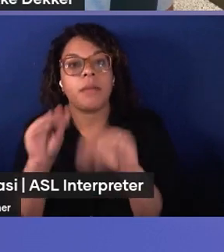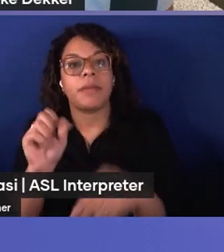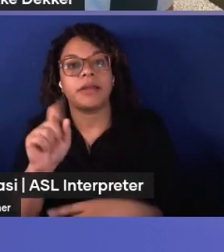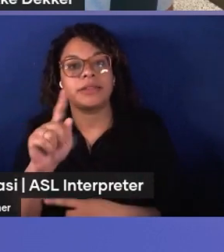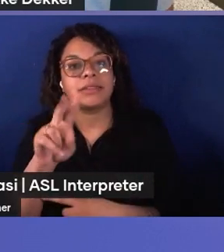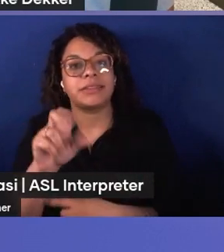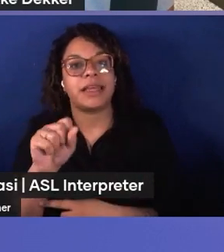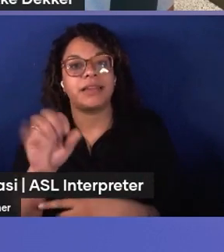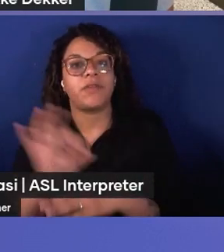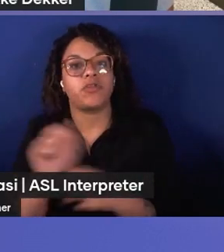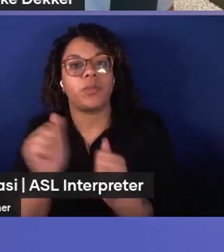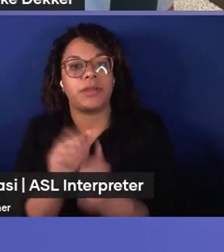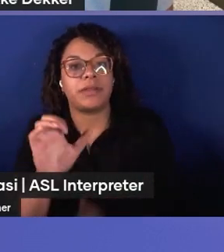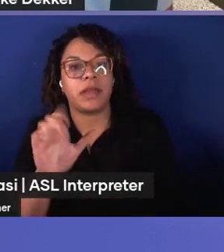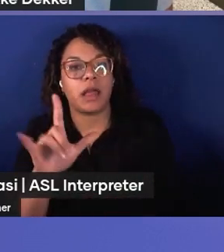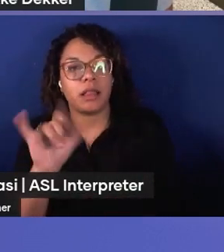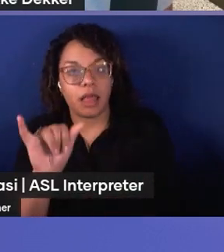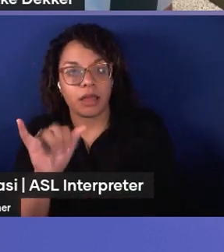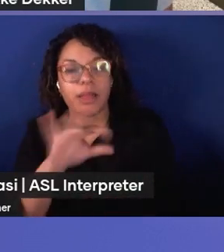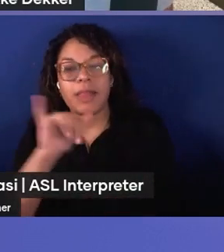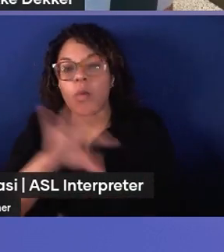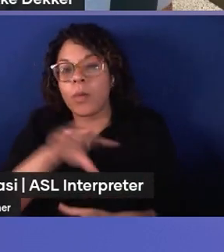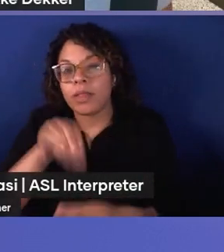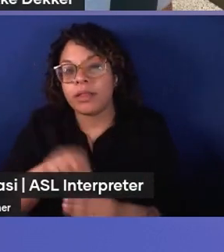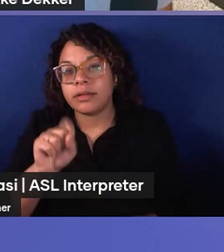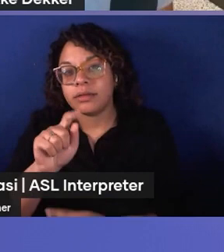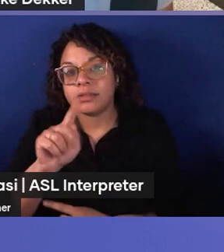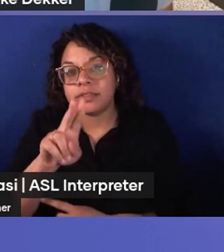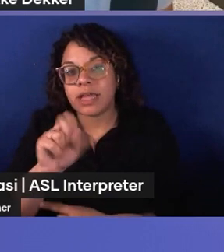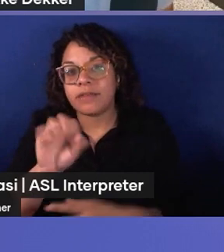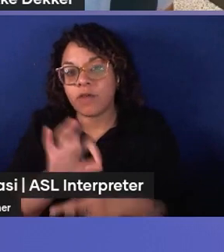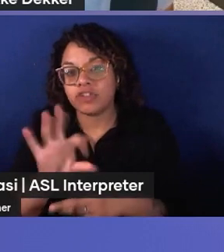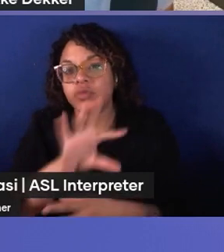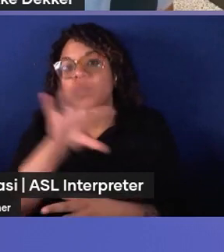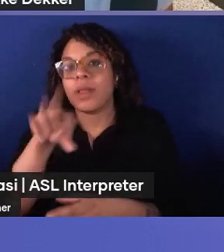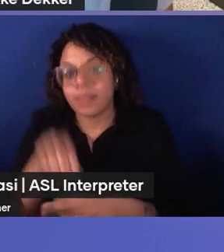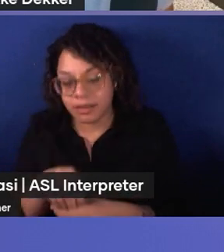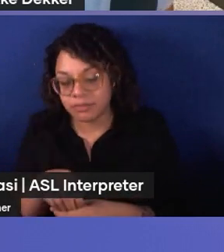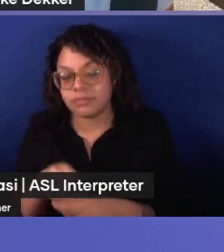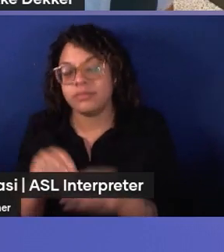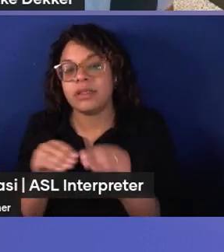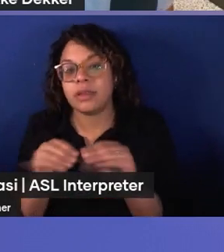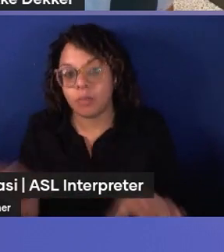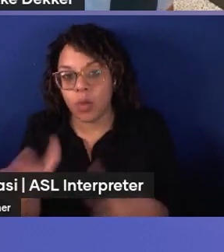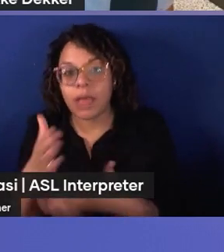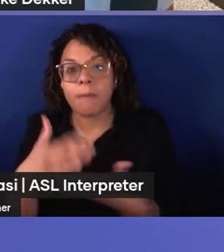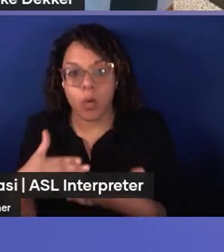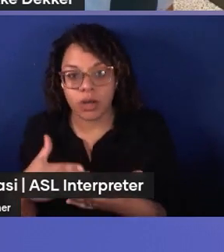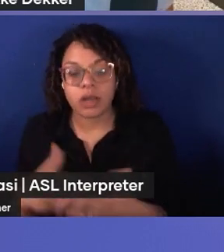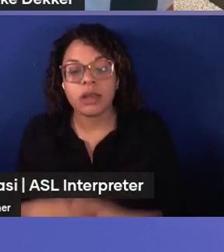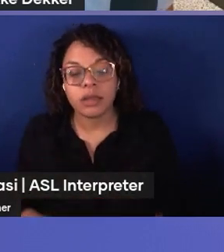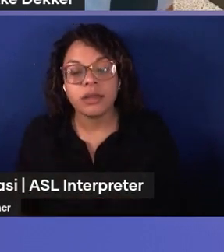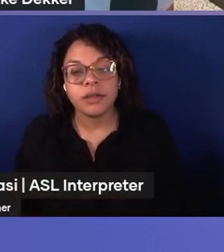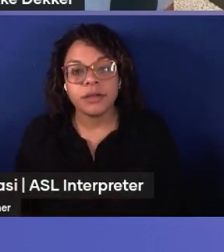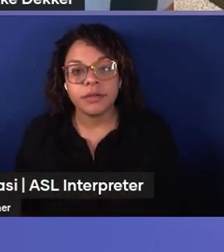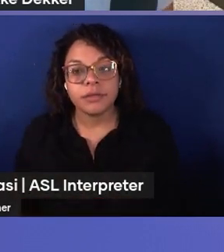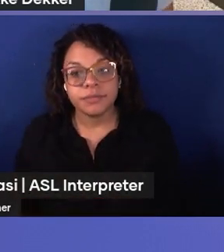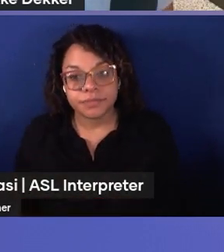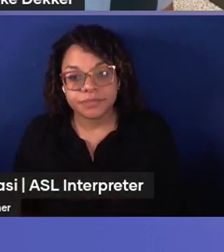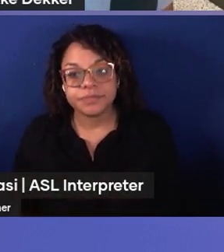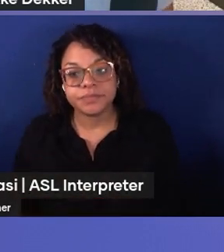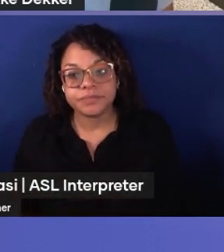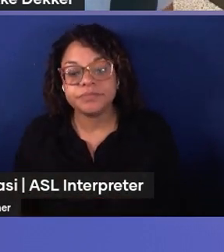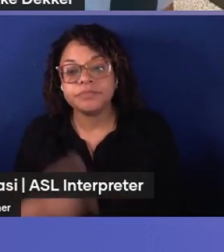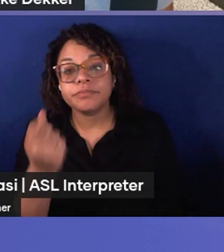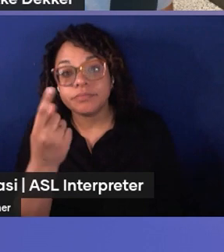CLI, and you do this in the status function inside of the deploy component. This was a little